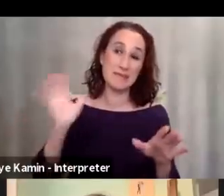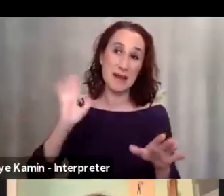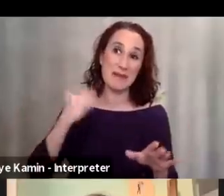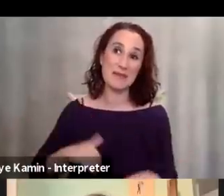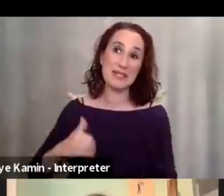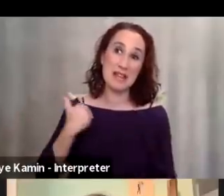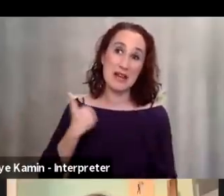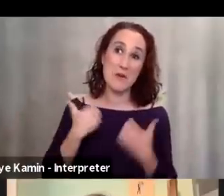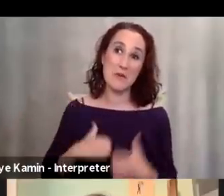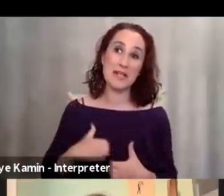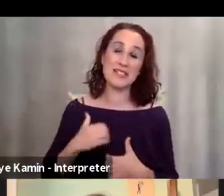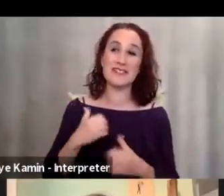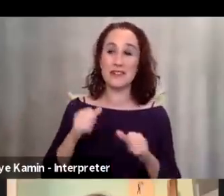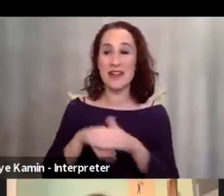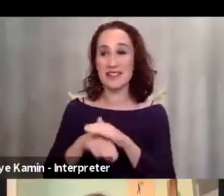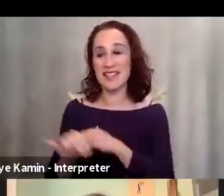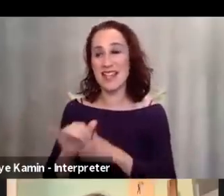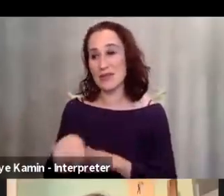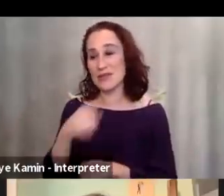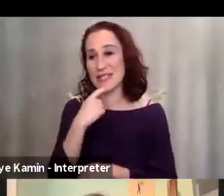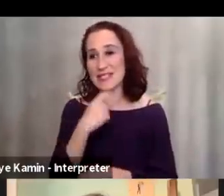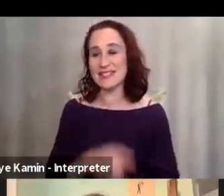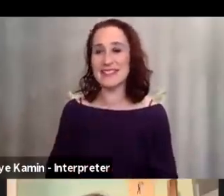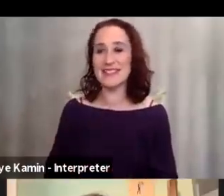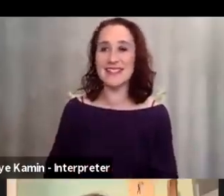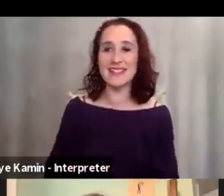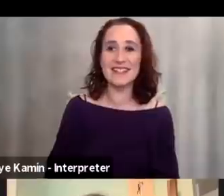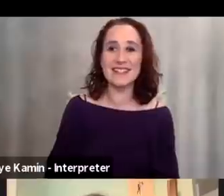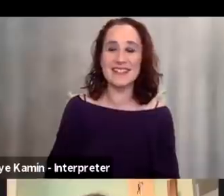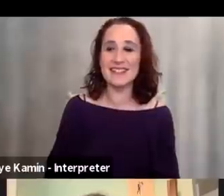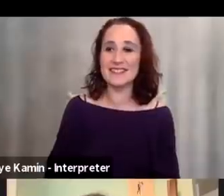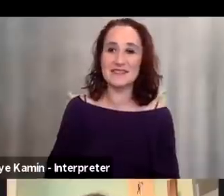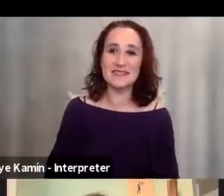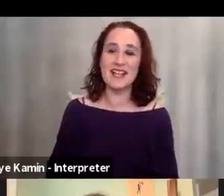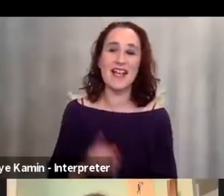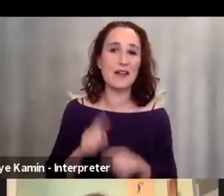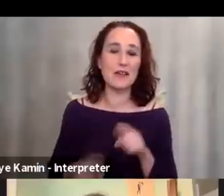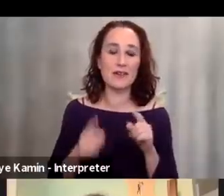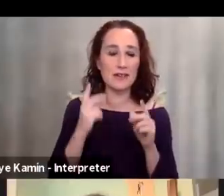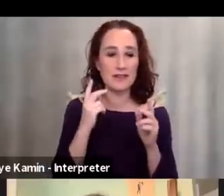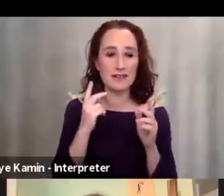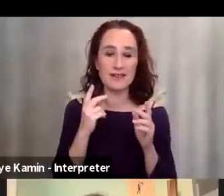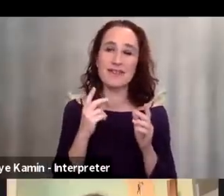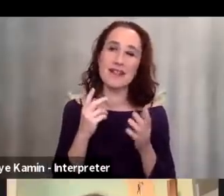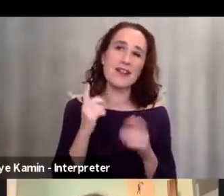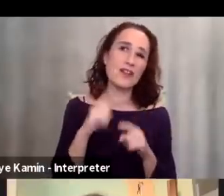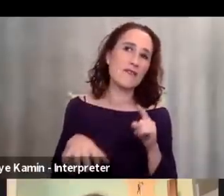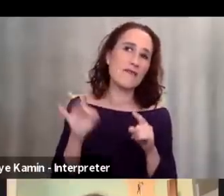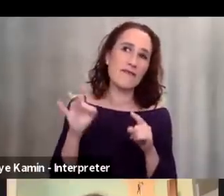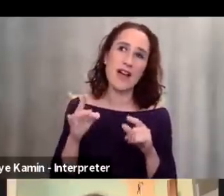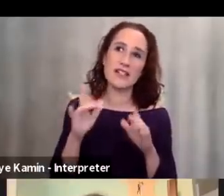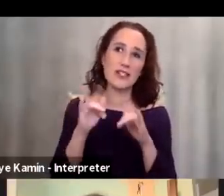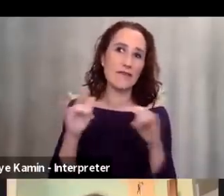but I wish I had had access to it. Like you all said, I had a hard time thinking back and seeing a lot of diverse books in my life. And when